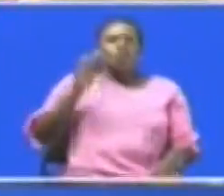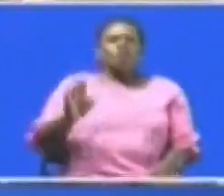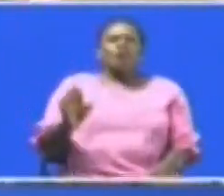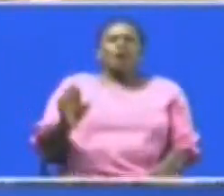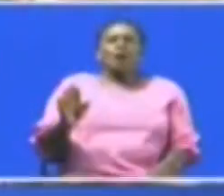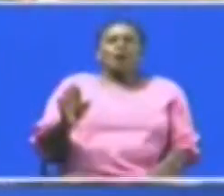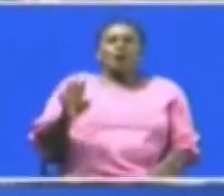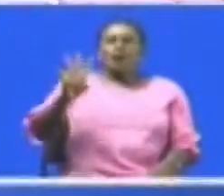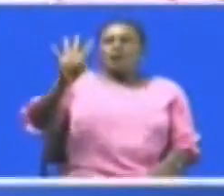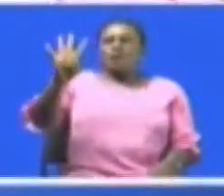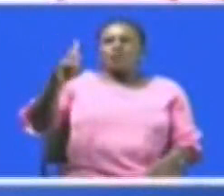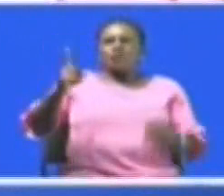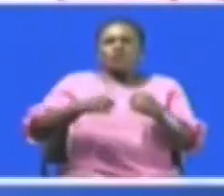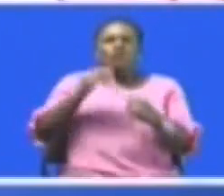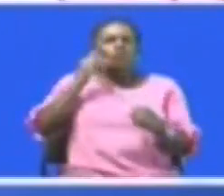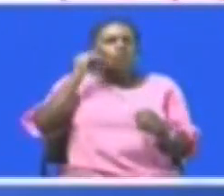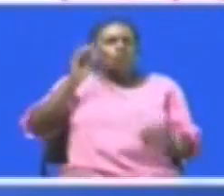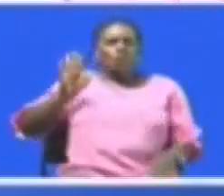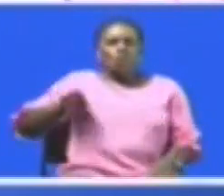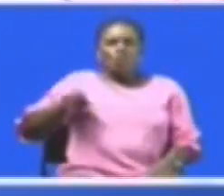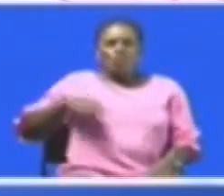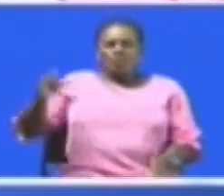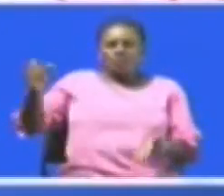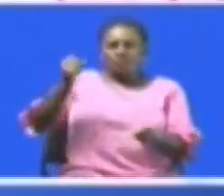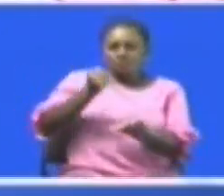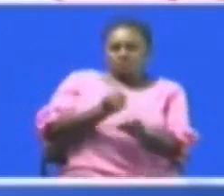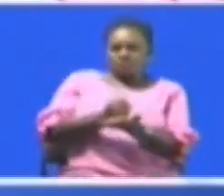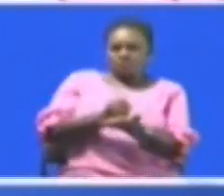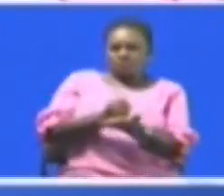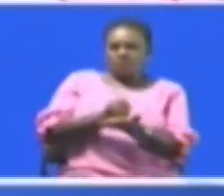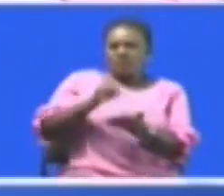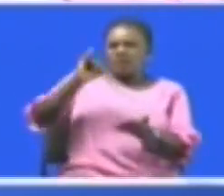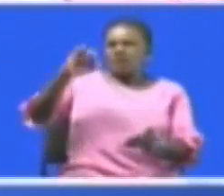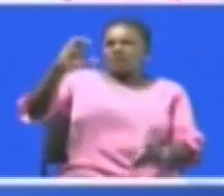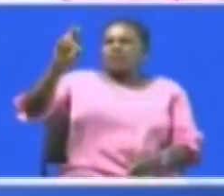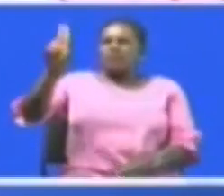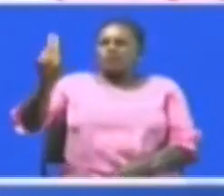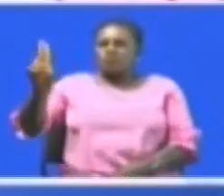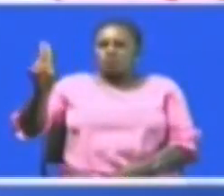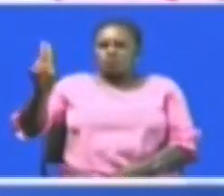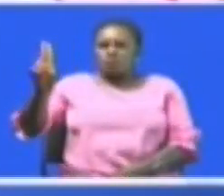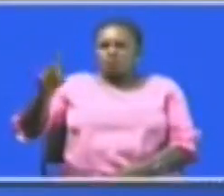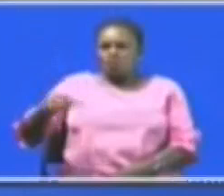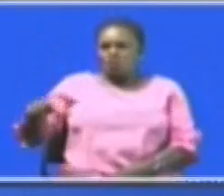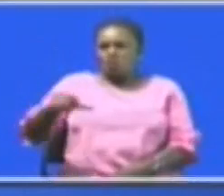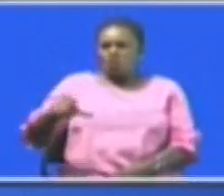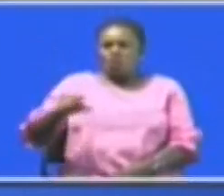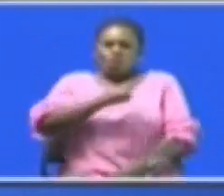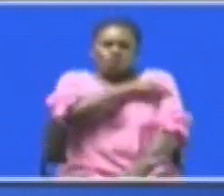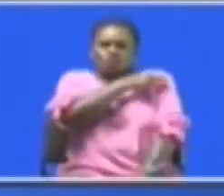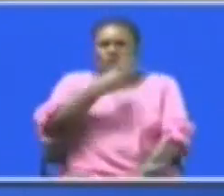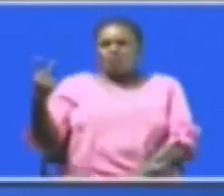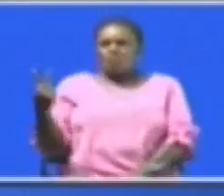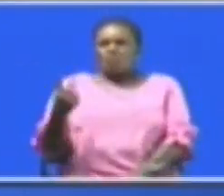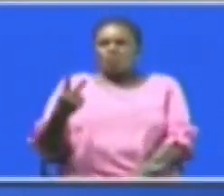her Kawangware home in Nairobi. Agnes was admitted at the intensive care unit of a local hospital. The